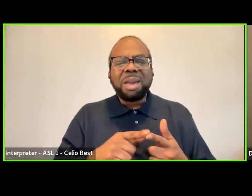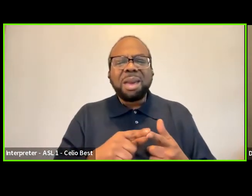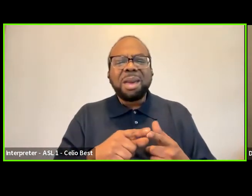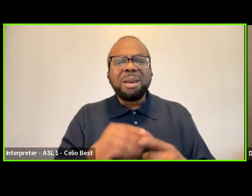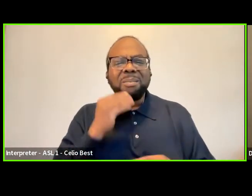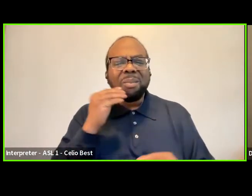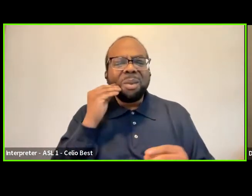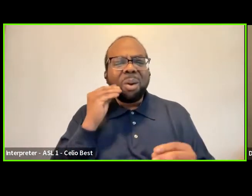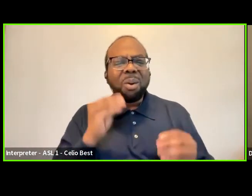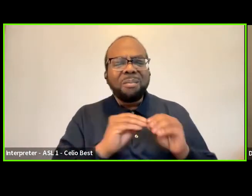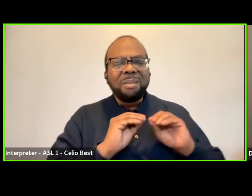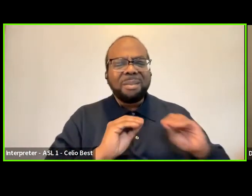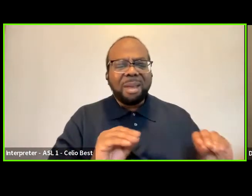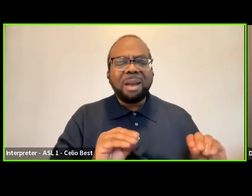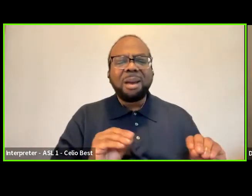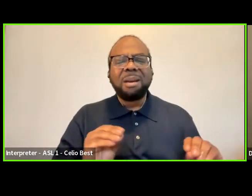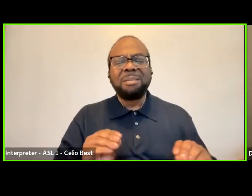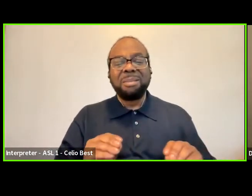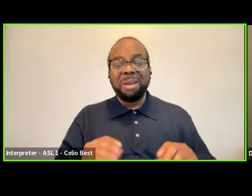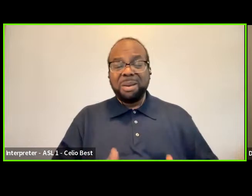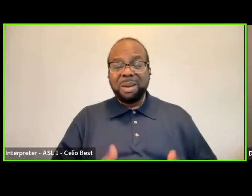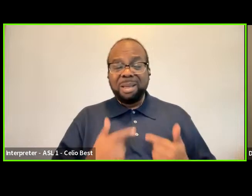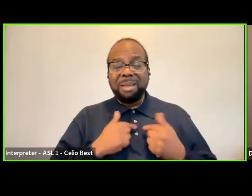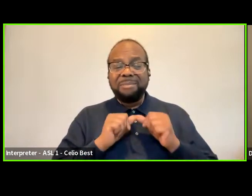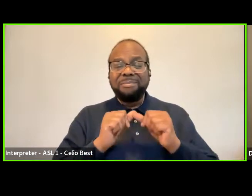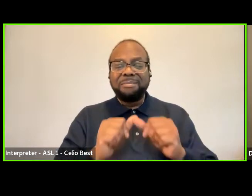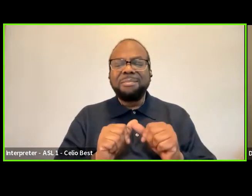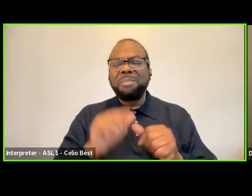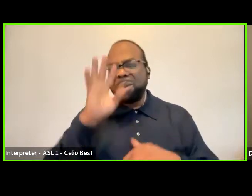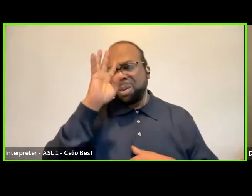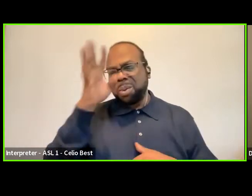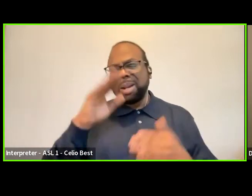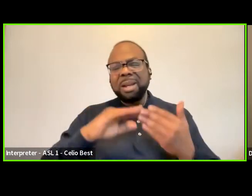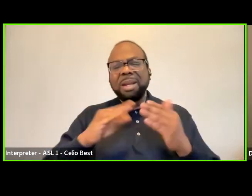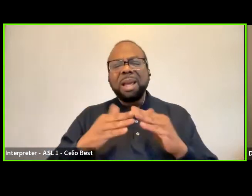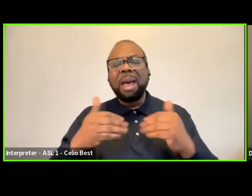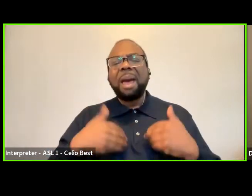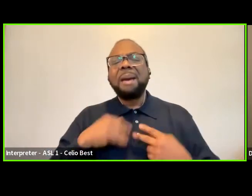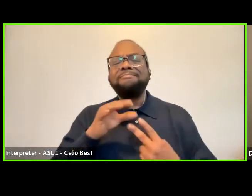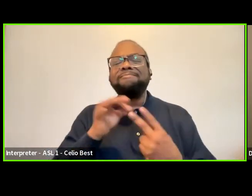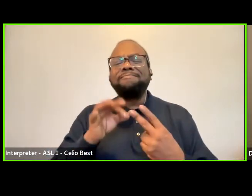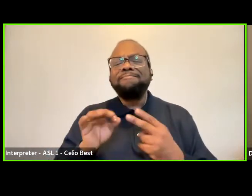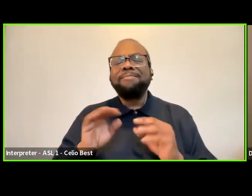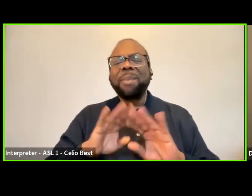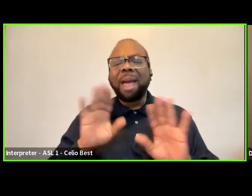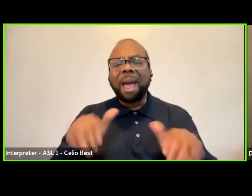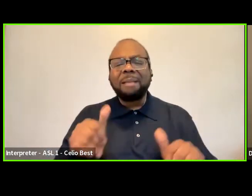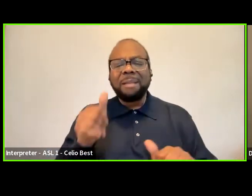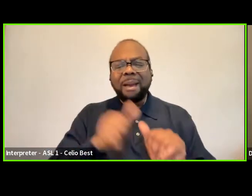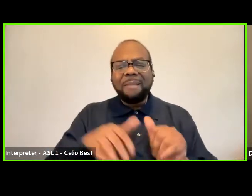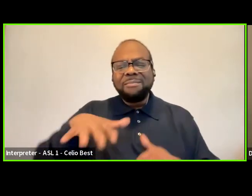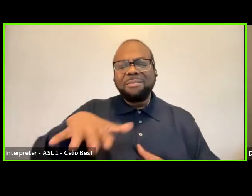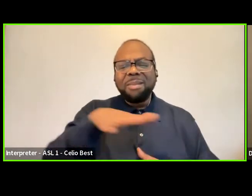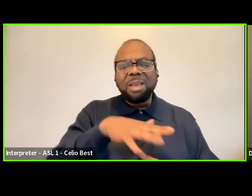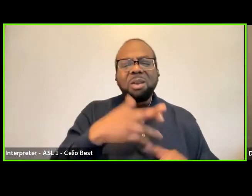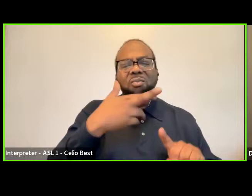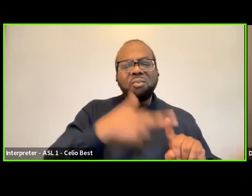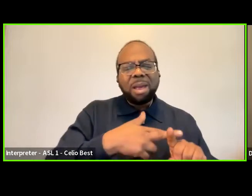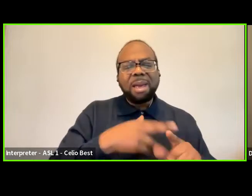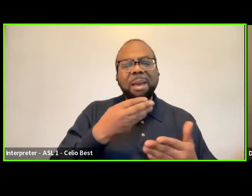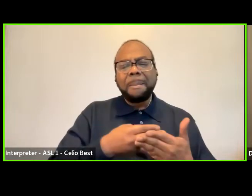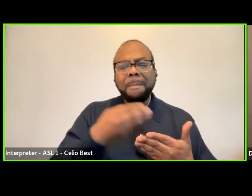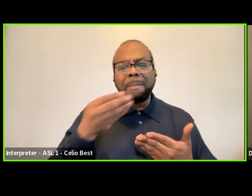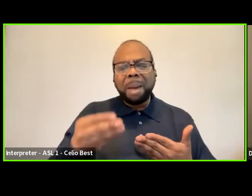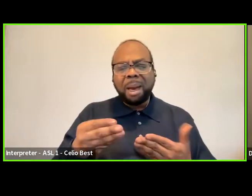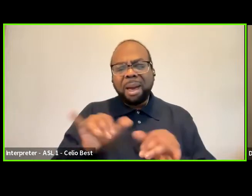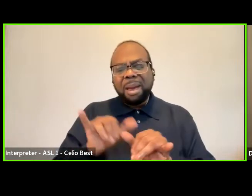this way. We can create a city where there are options for housing in every neighborhood, so you can rent or buy, you can